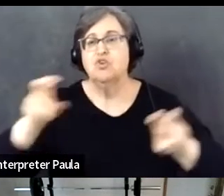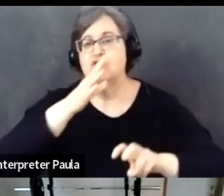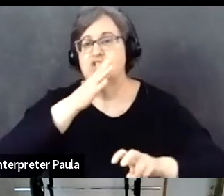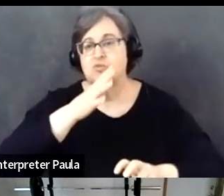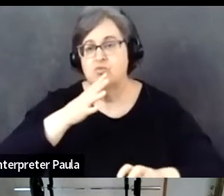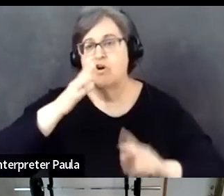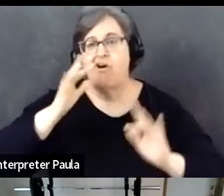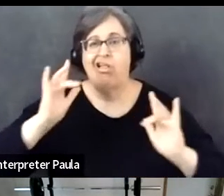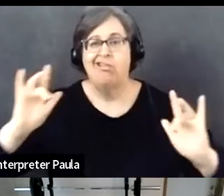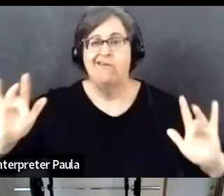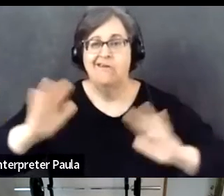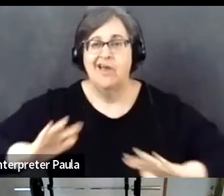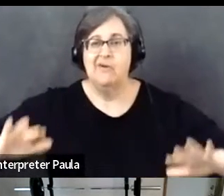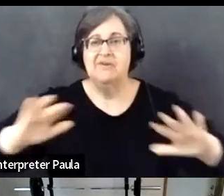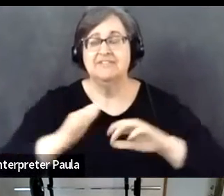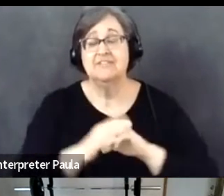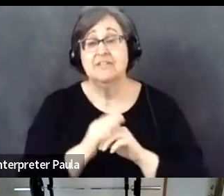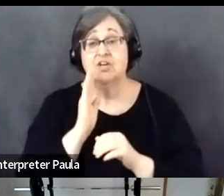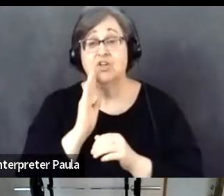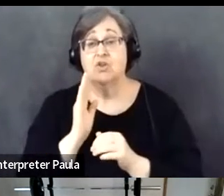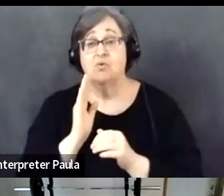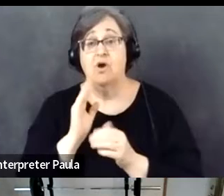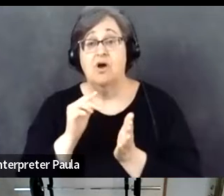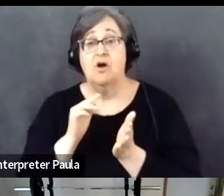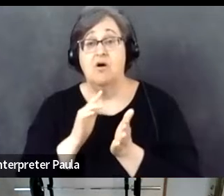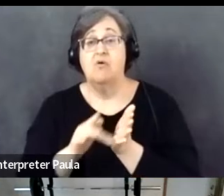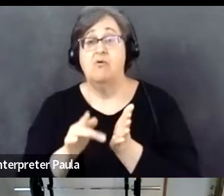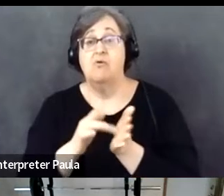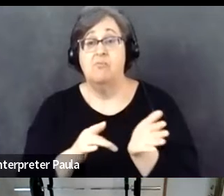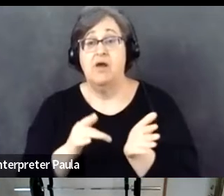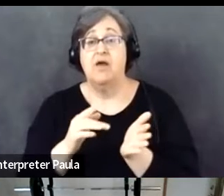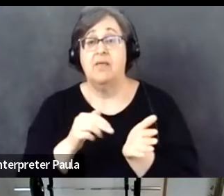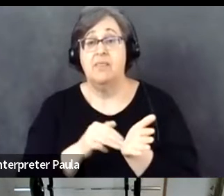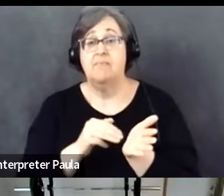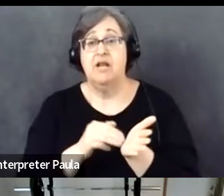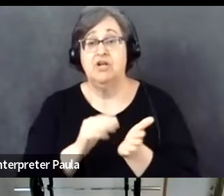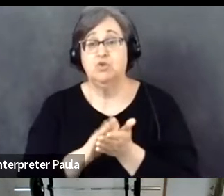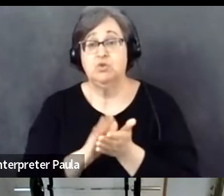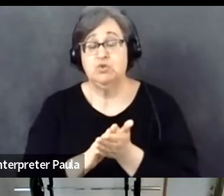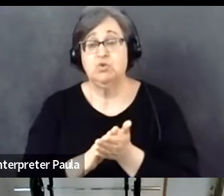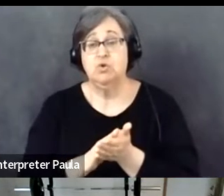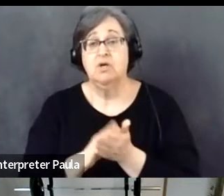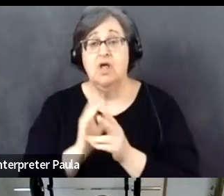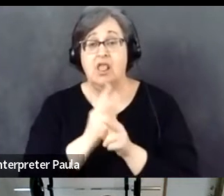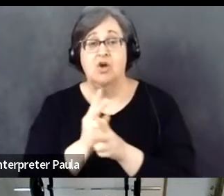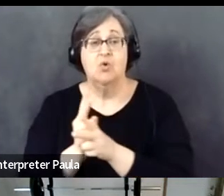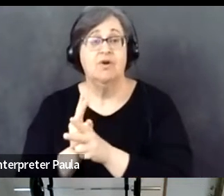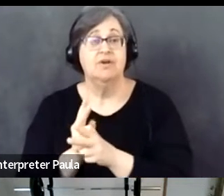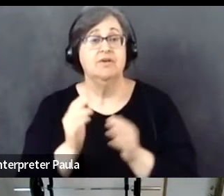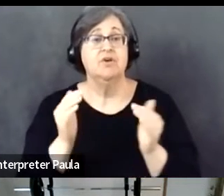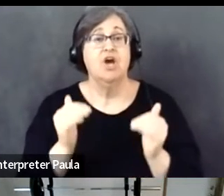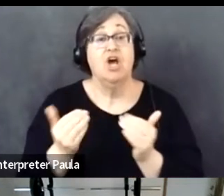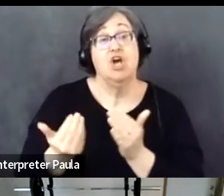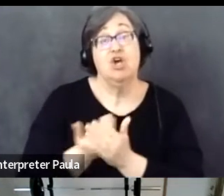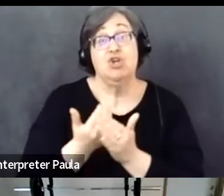areas. And they repay their medical school loans. And then we're excited that there is a brand